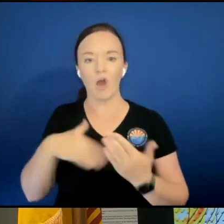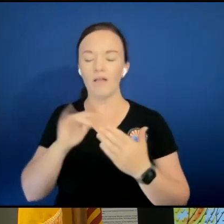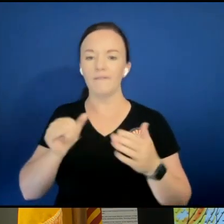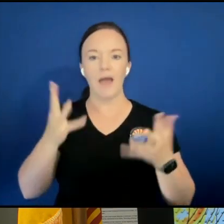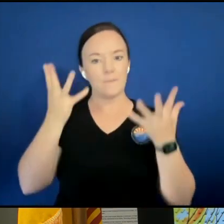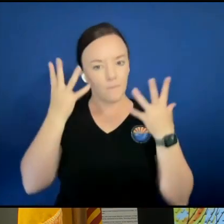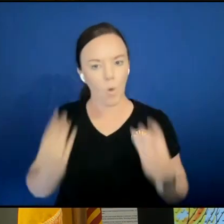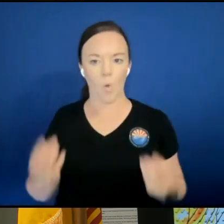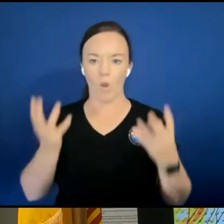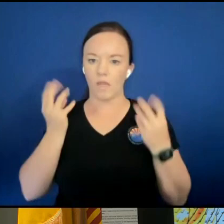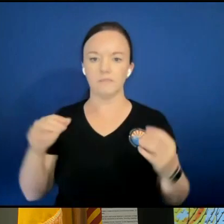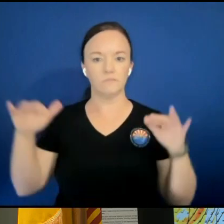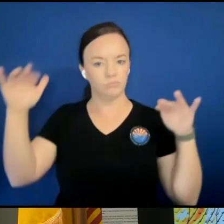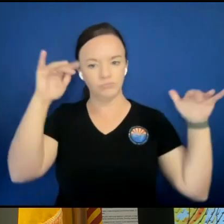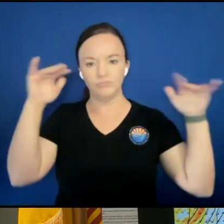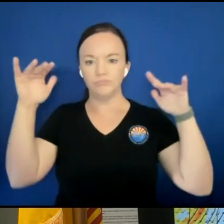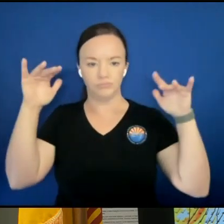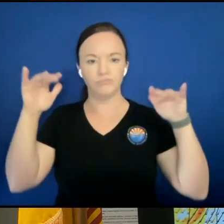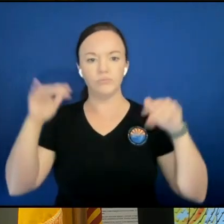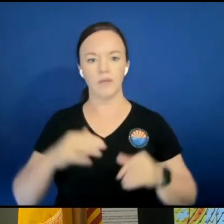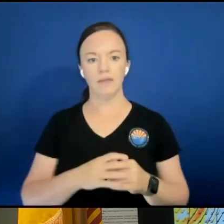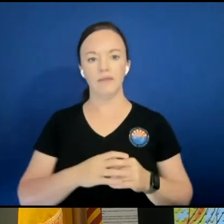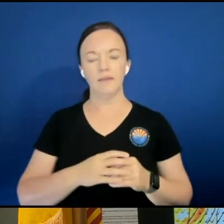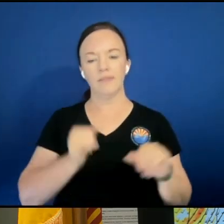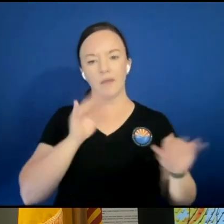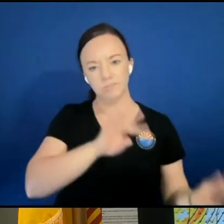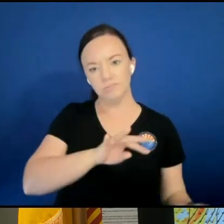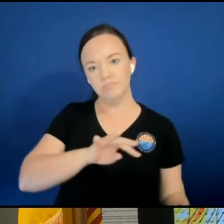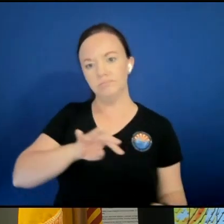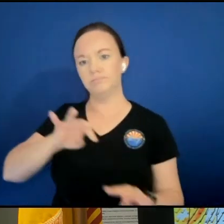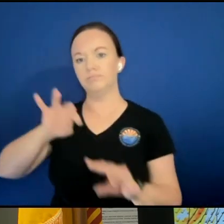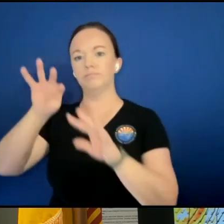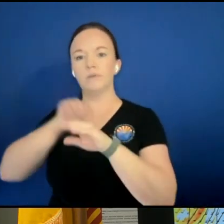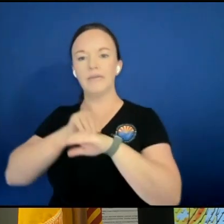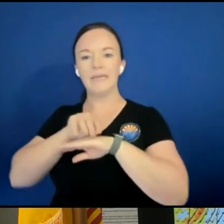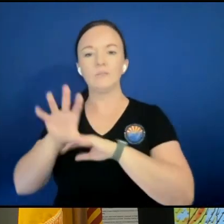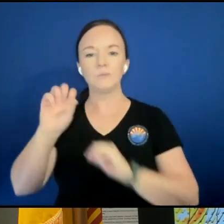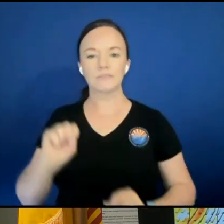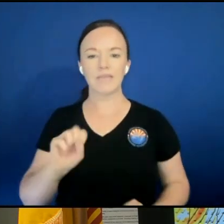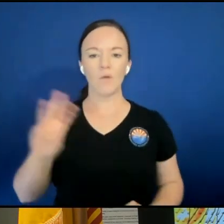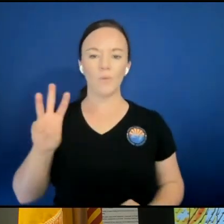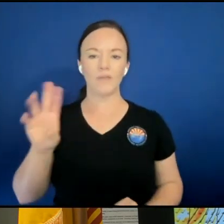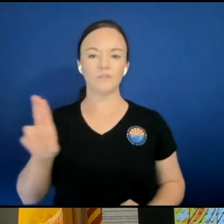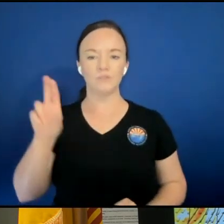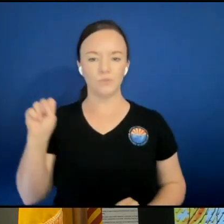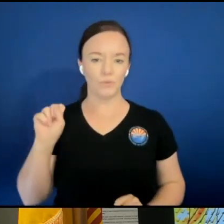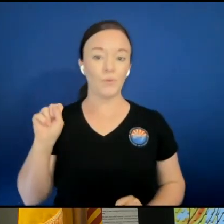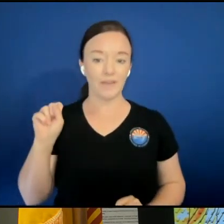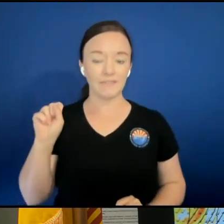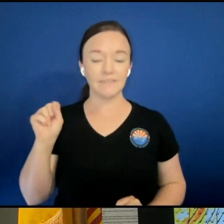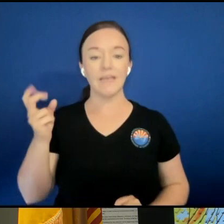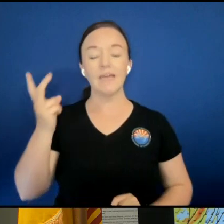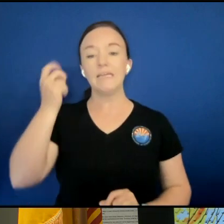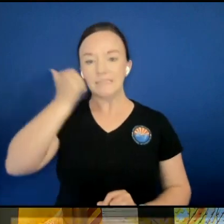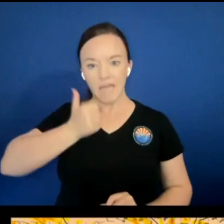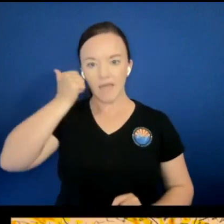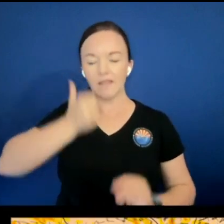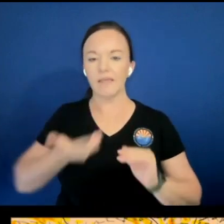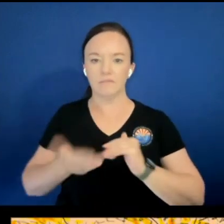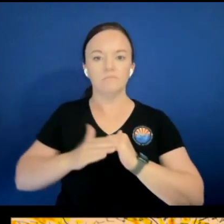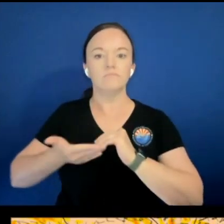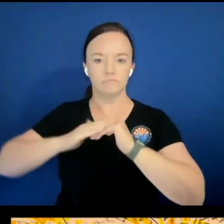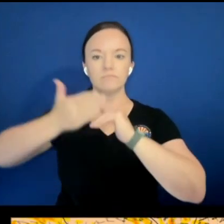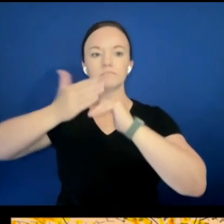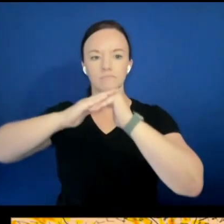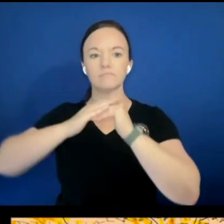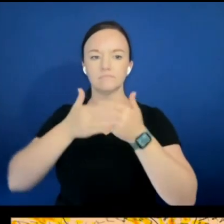content flooding up into the southwest United States, seeing daily increases as we head